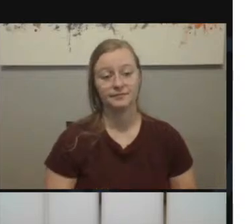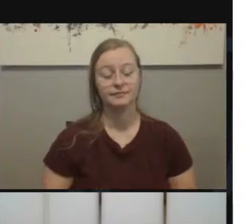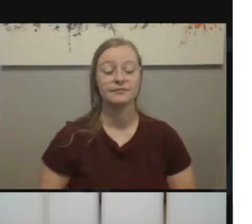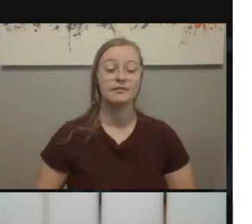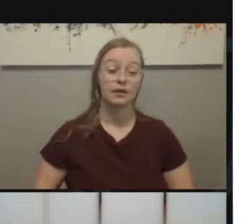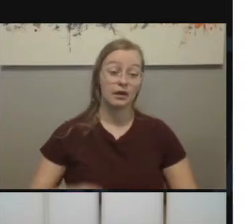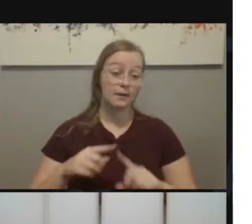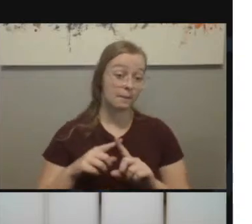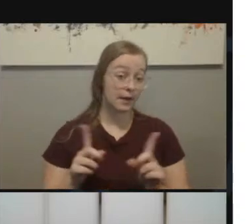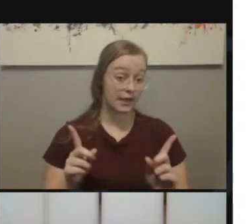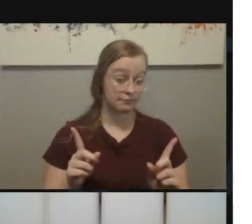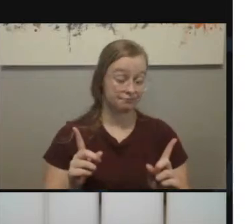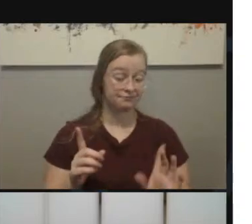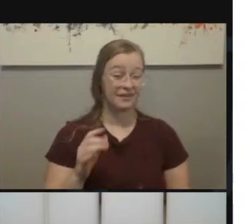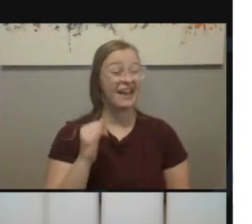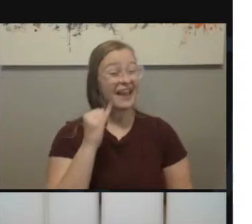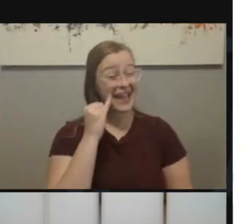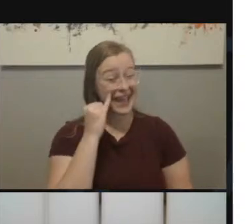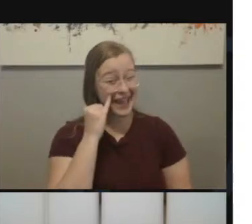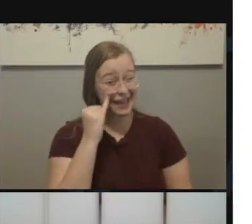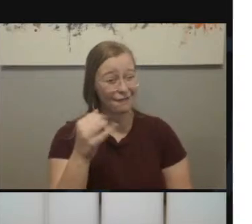But if so,